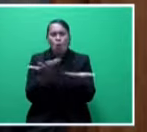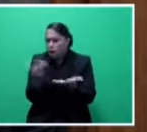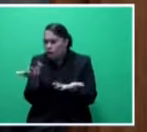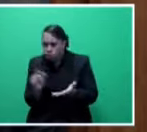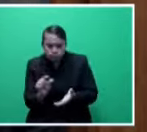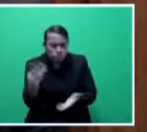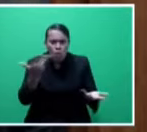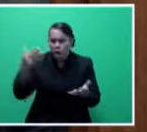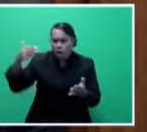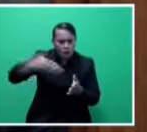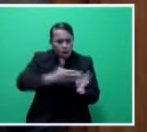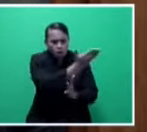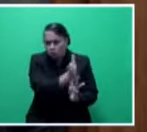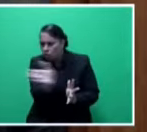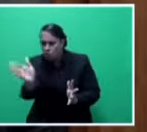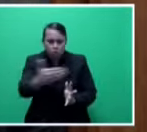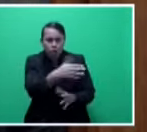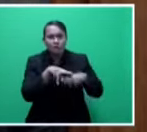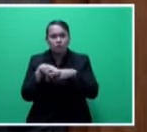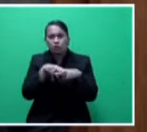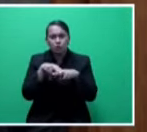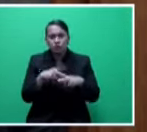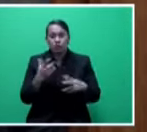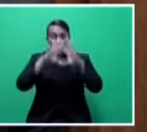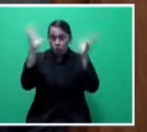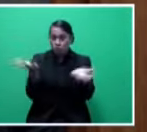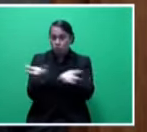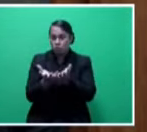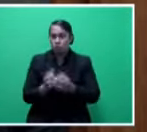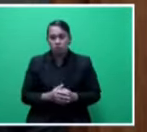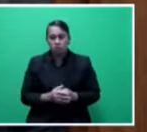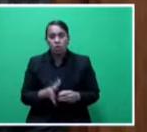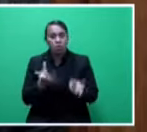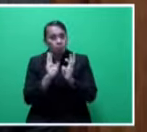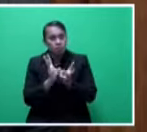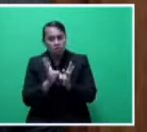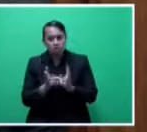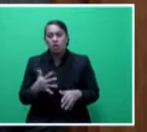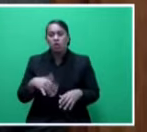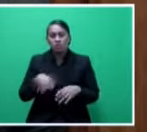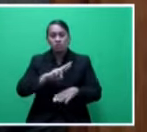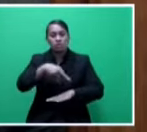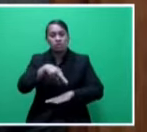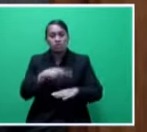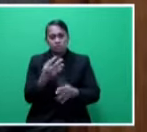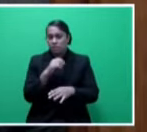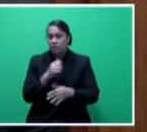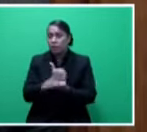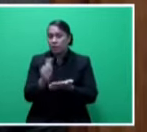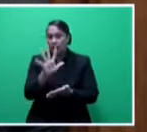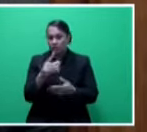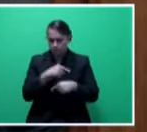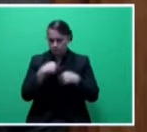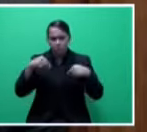the Fiji region, or the World Meteorological Organization Region 5 for that matter, is highly improved.